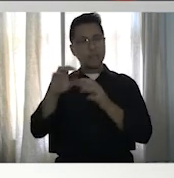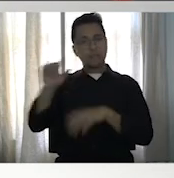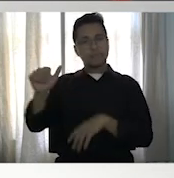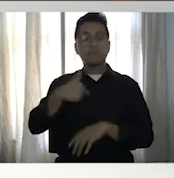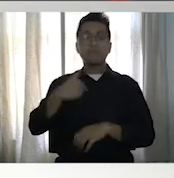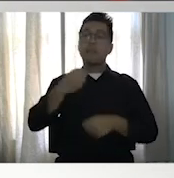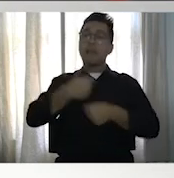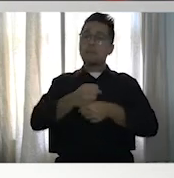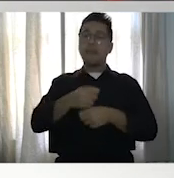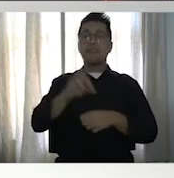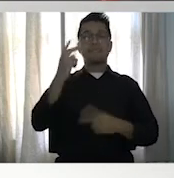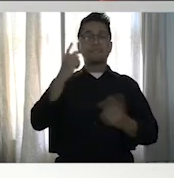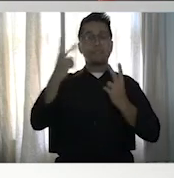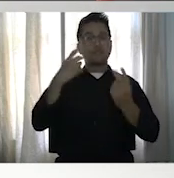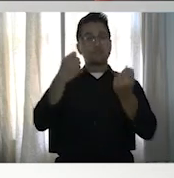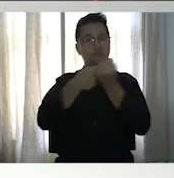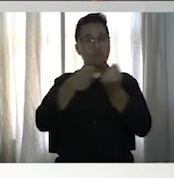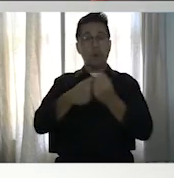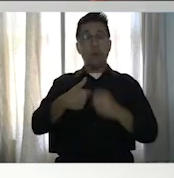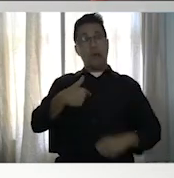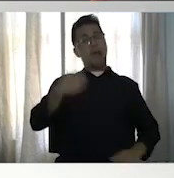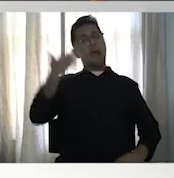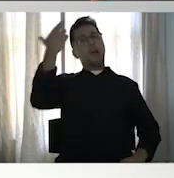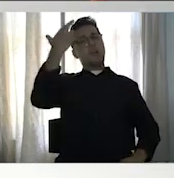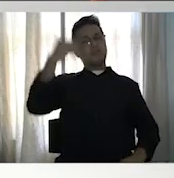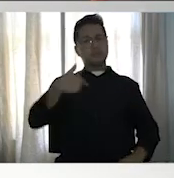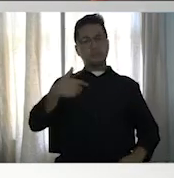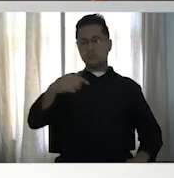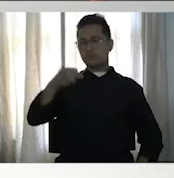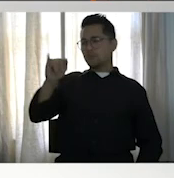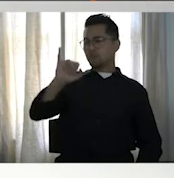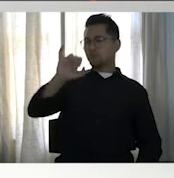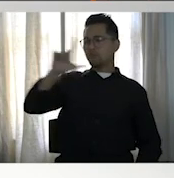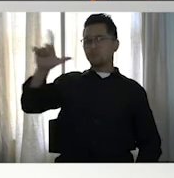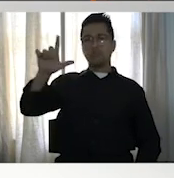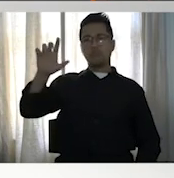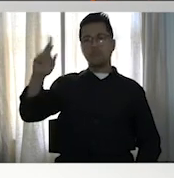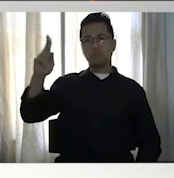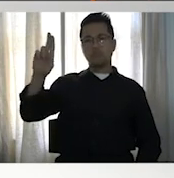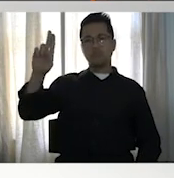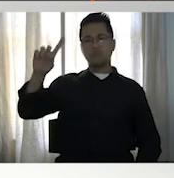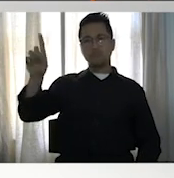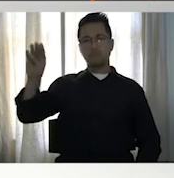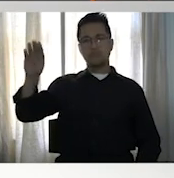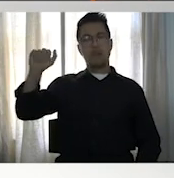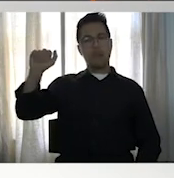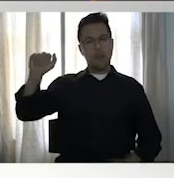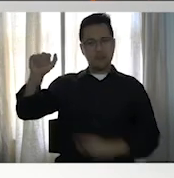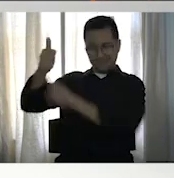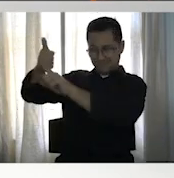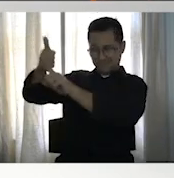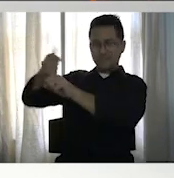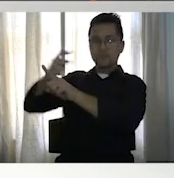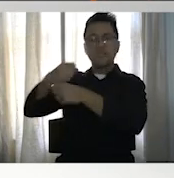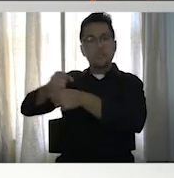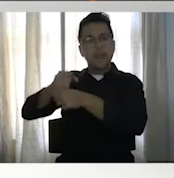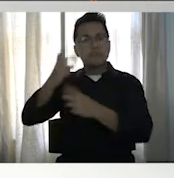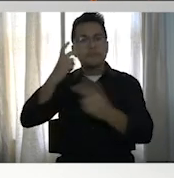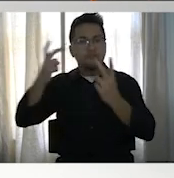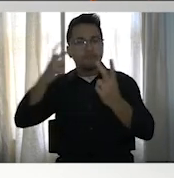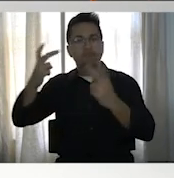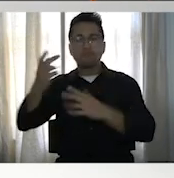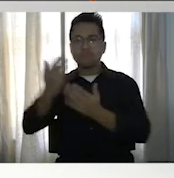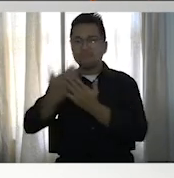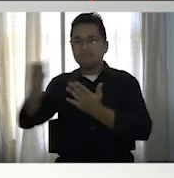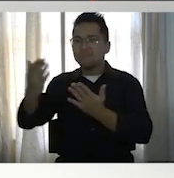visual supports. And I have found Jill Kuzma, K-U-Z-M-A. She makes visuals that